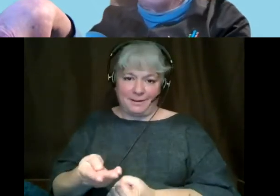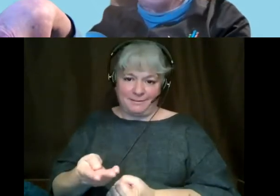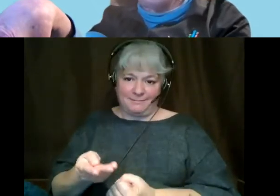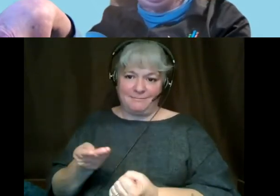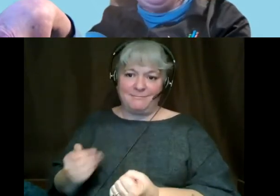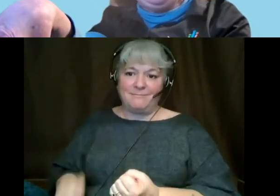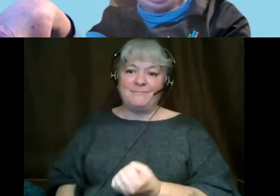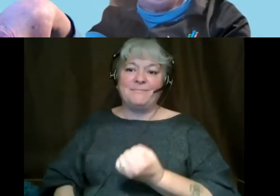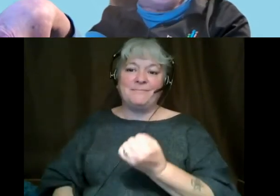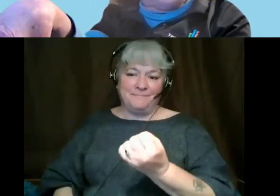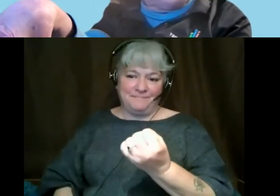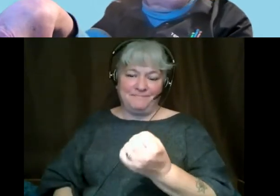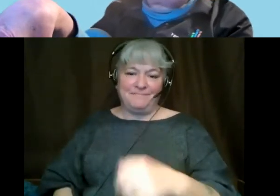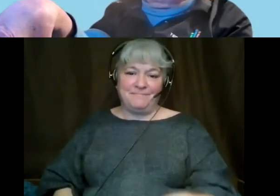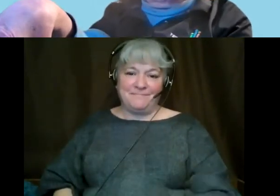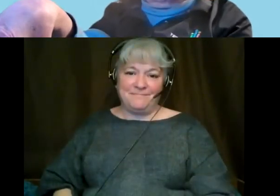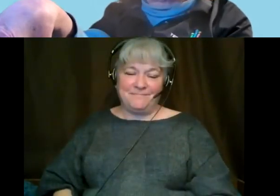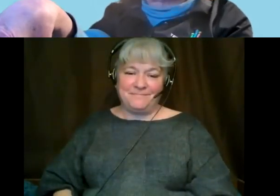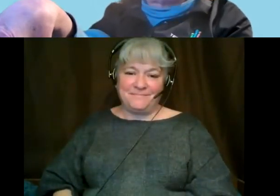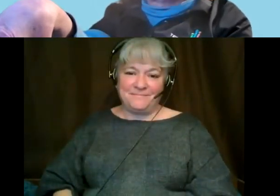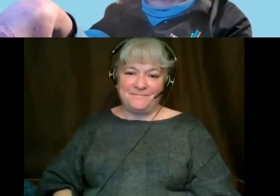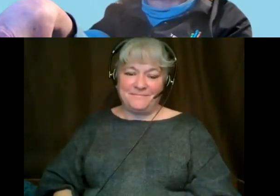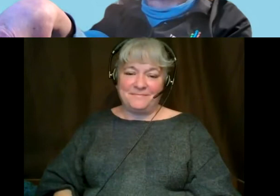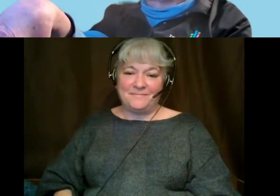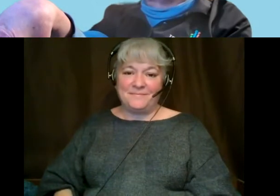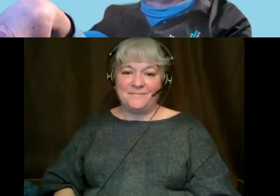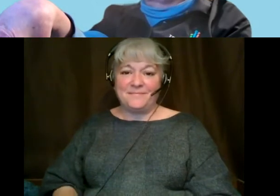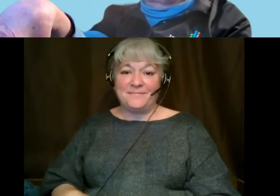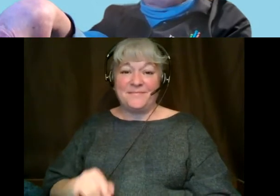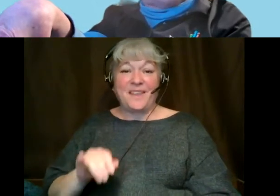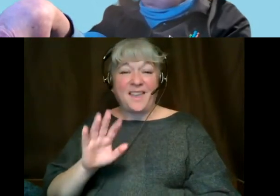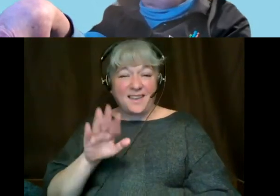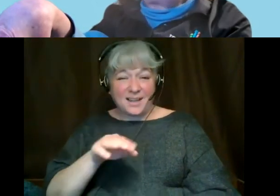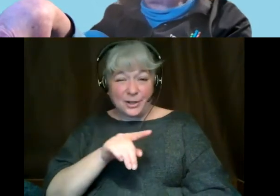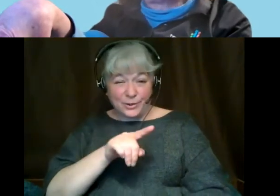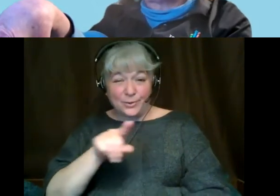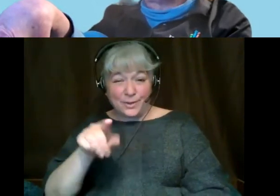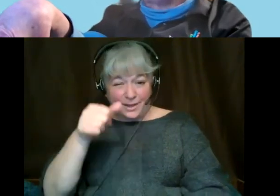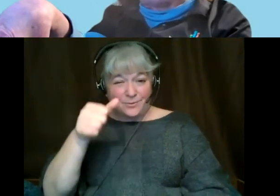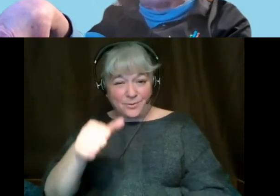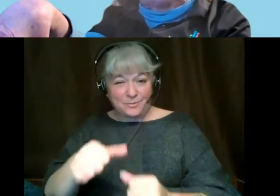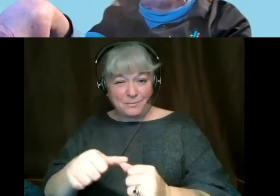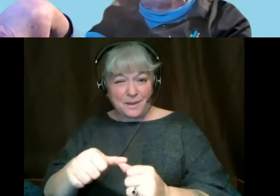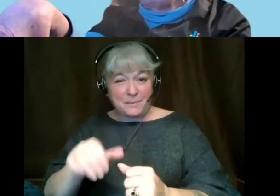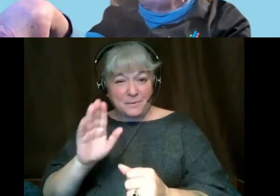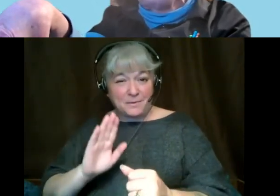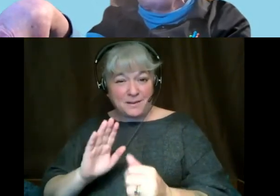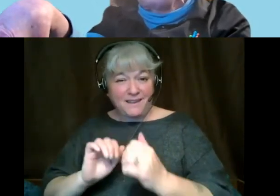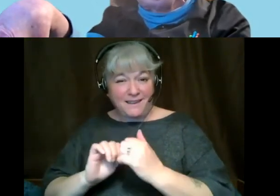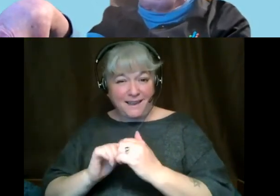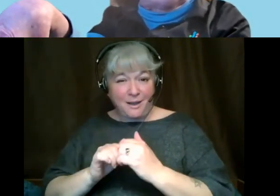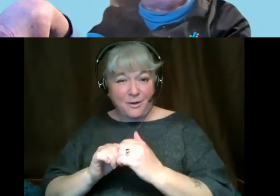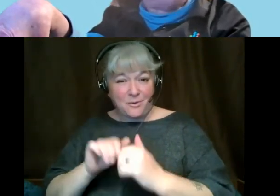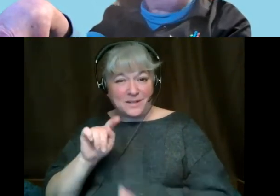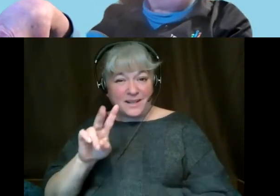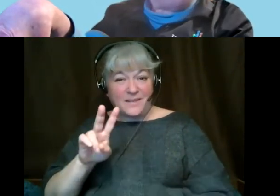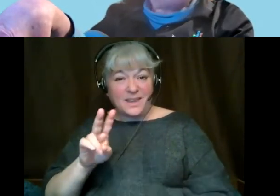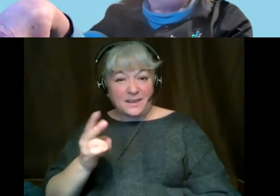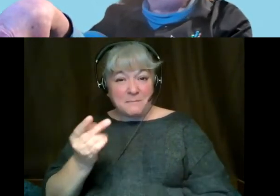See, if you guys remember how TV dinners used to